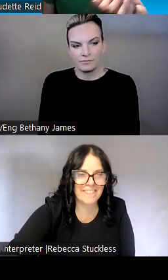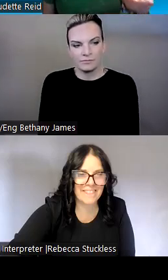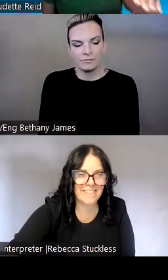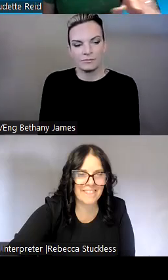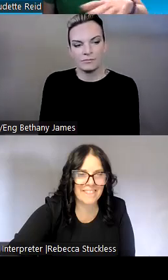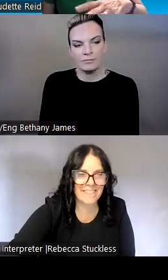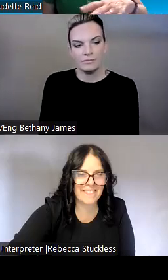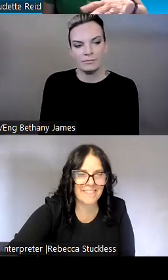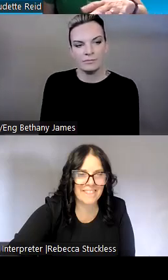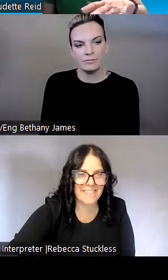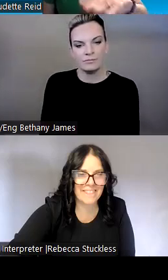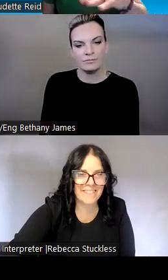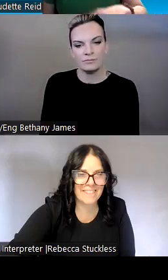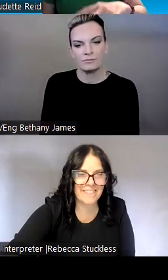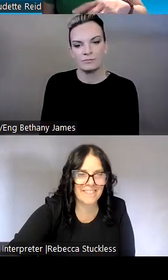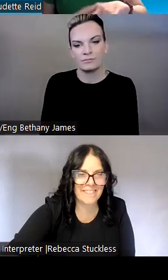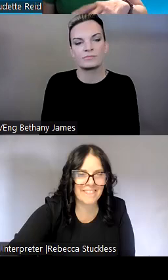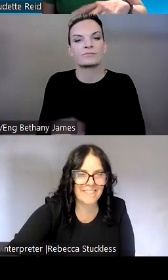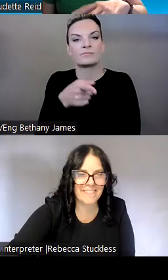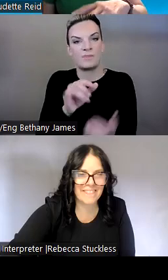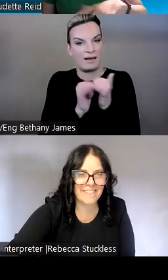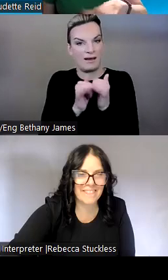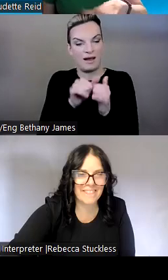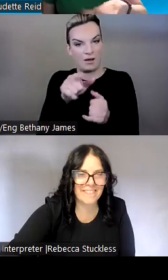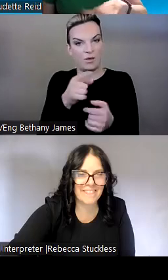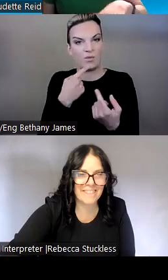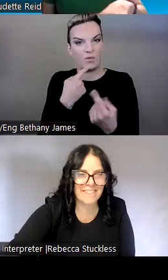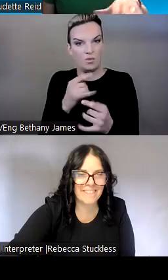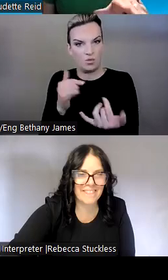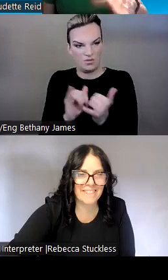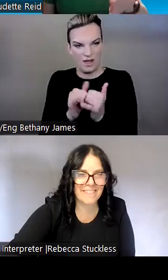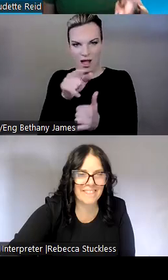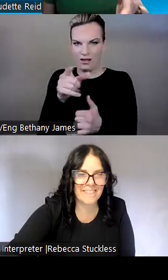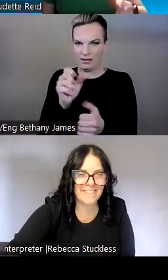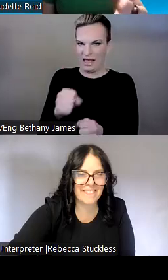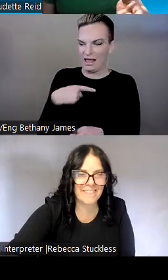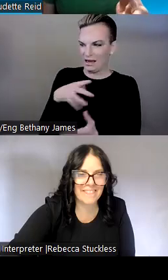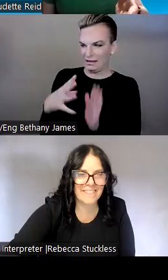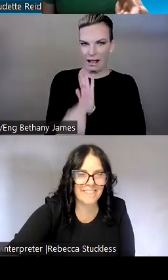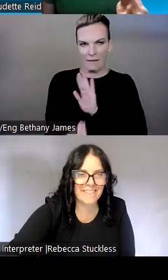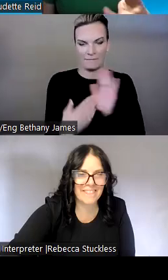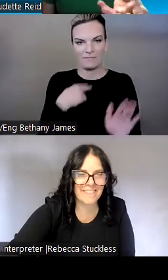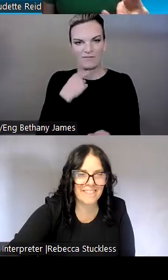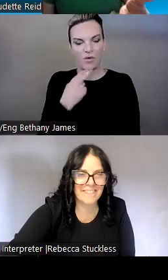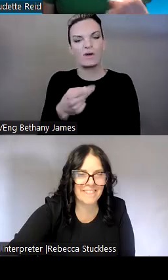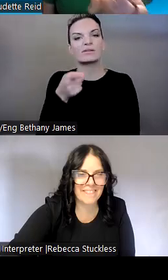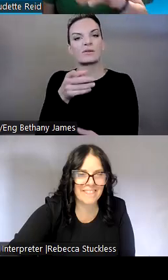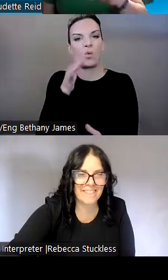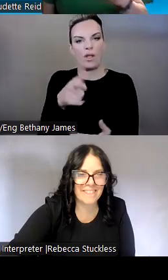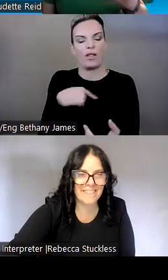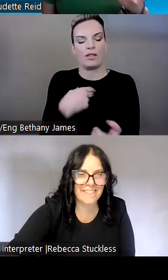process of reading a series of randomly chosen text prompts. And it takes about 15 minutes of